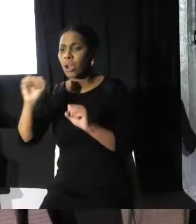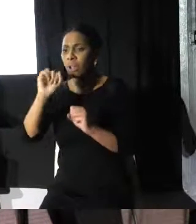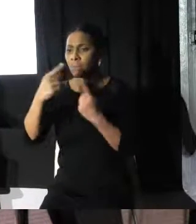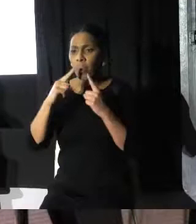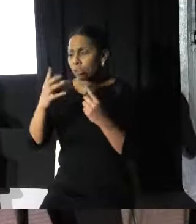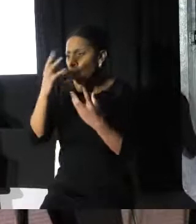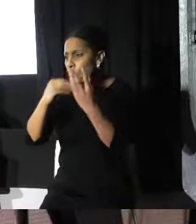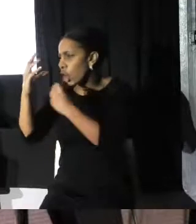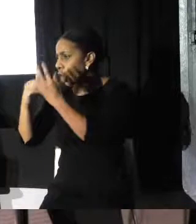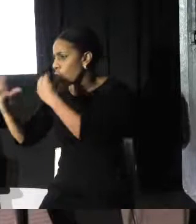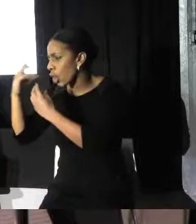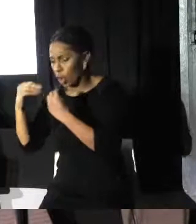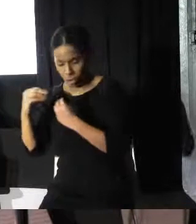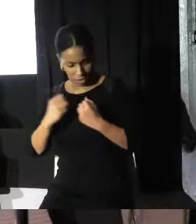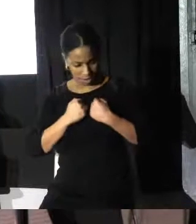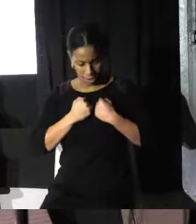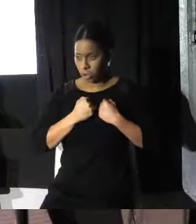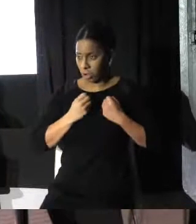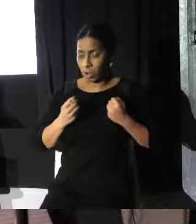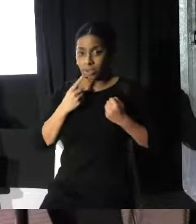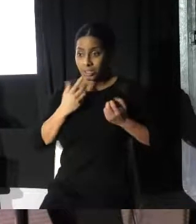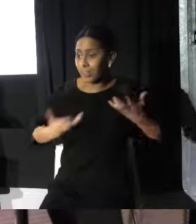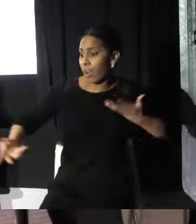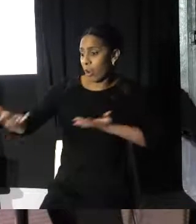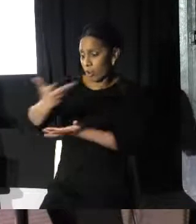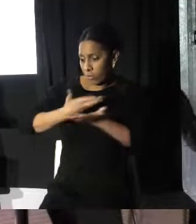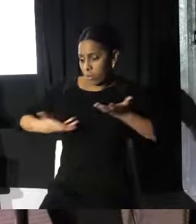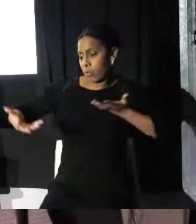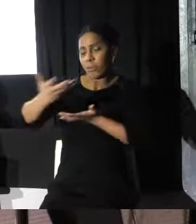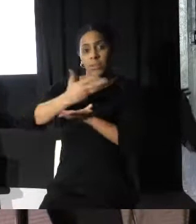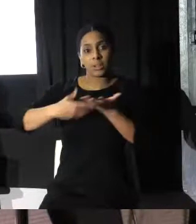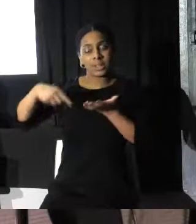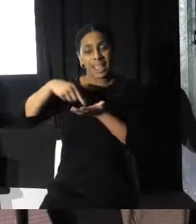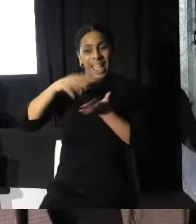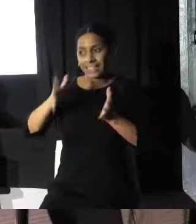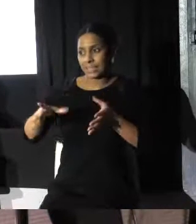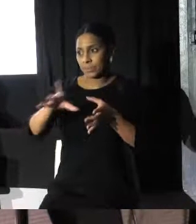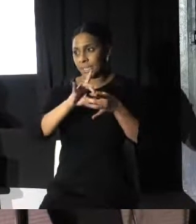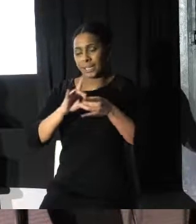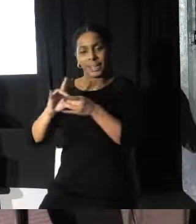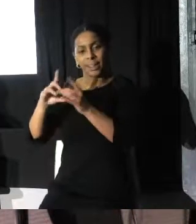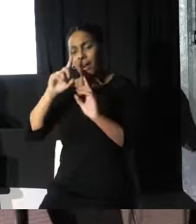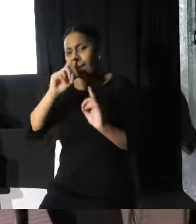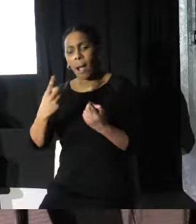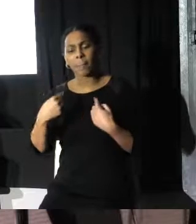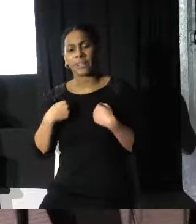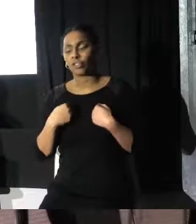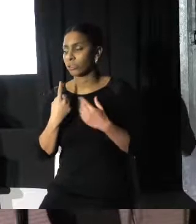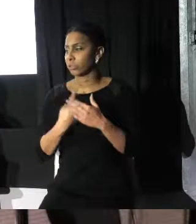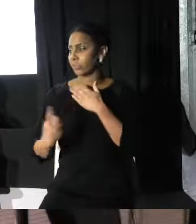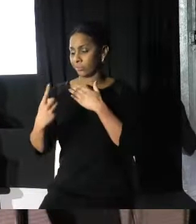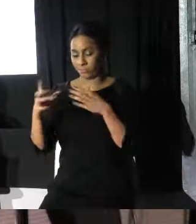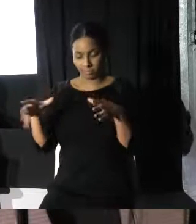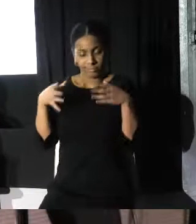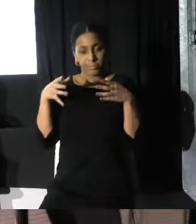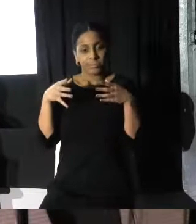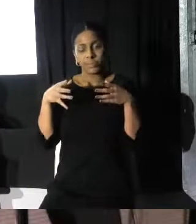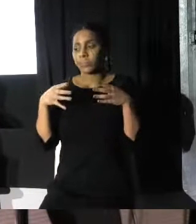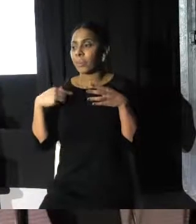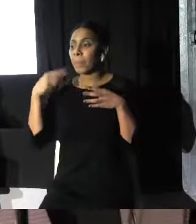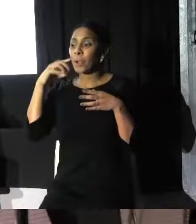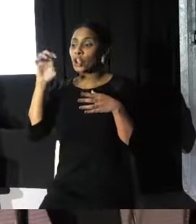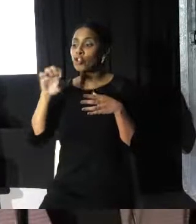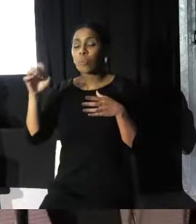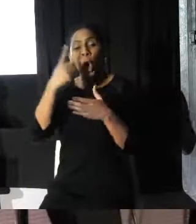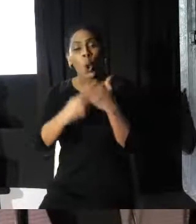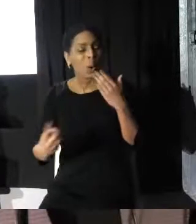those dialogues increasingly have to happen not just in isolation in Europe. We have to be foregrounding African voices in